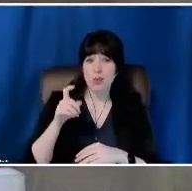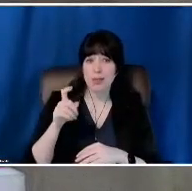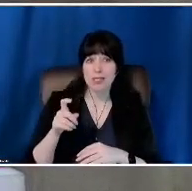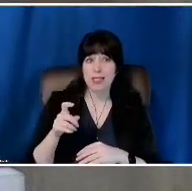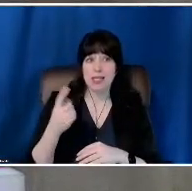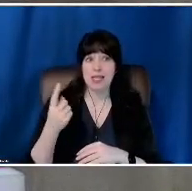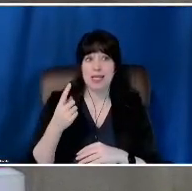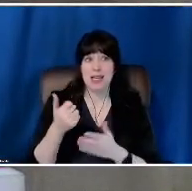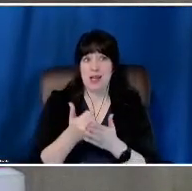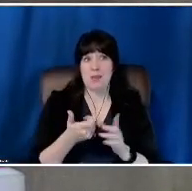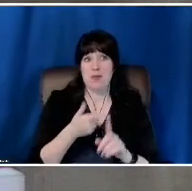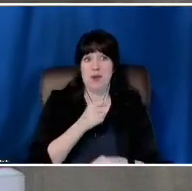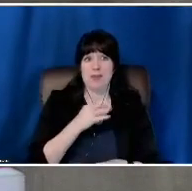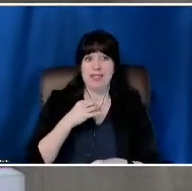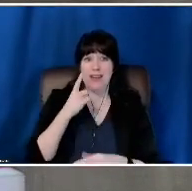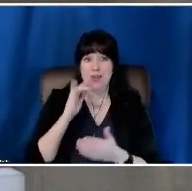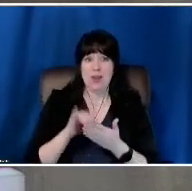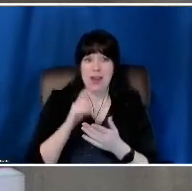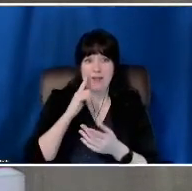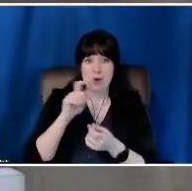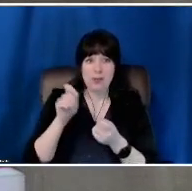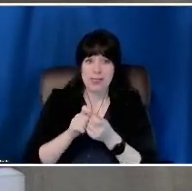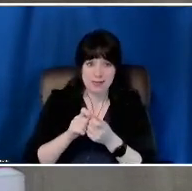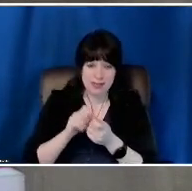some staff on that for an exact head count.